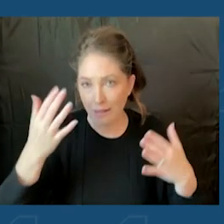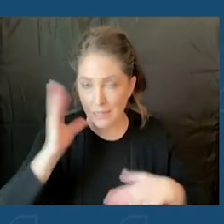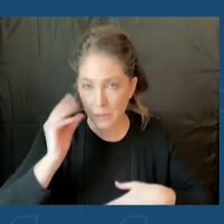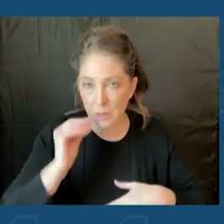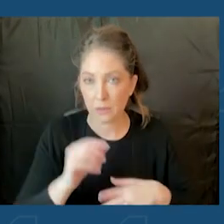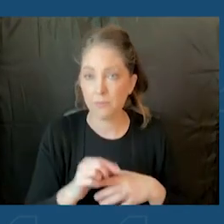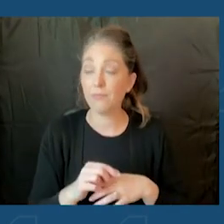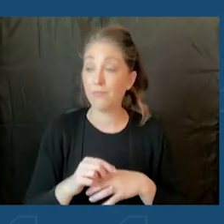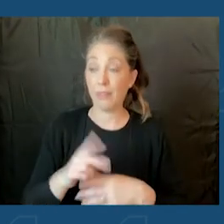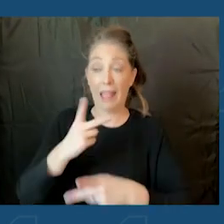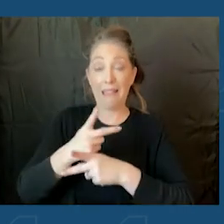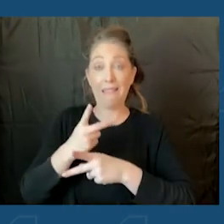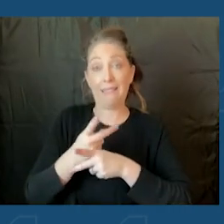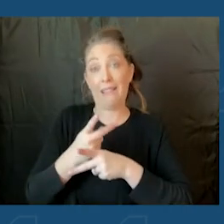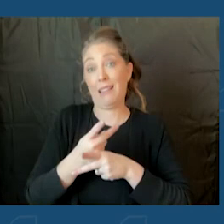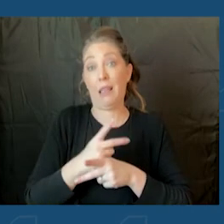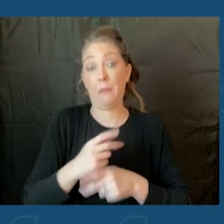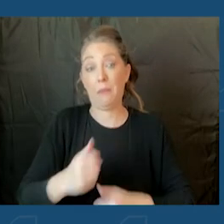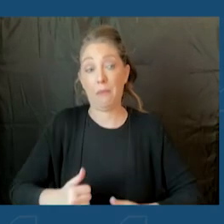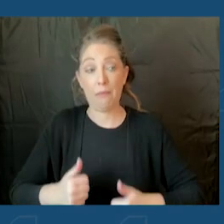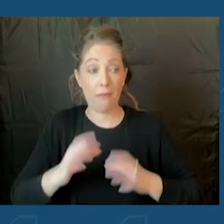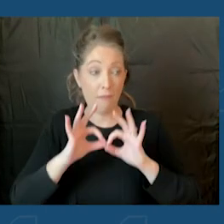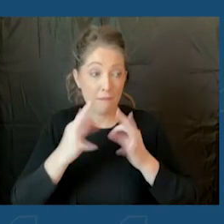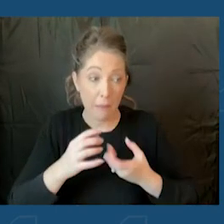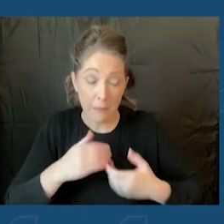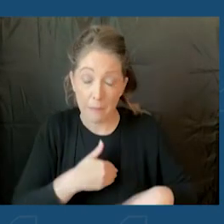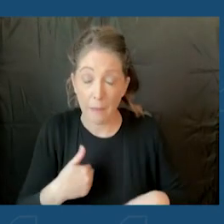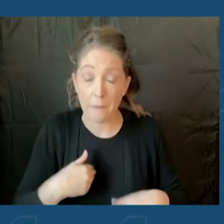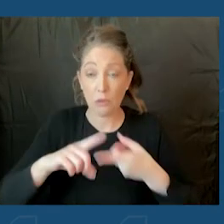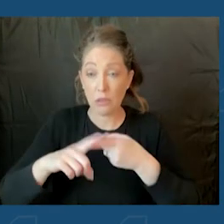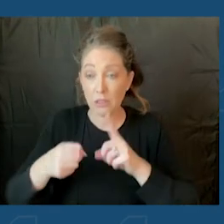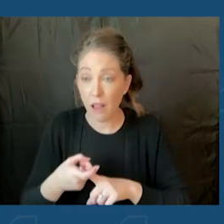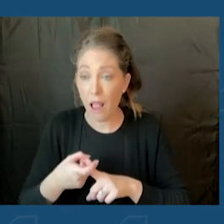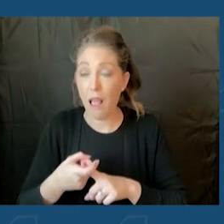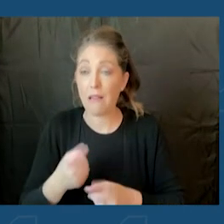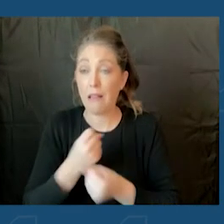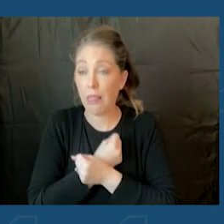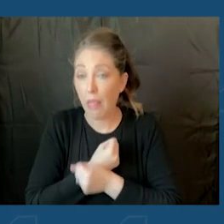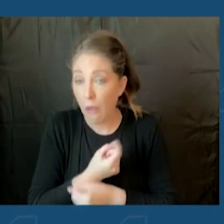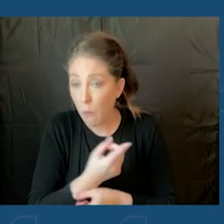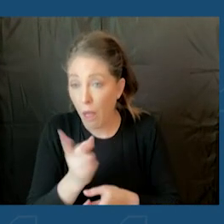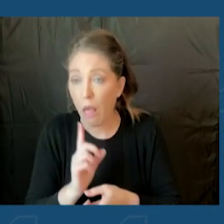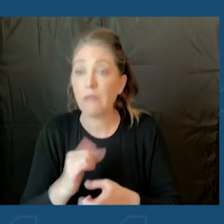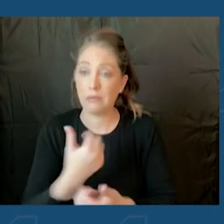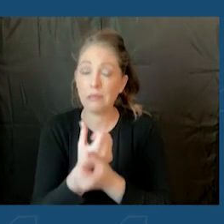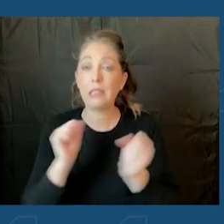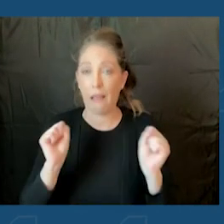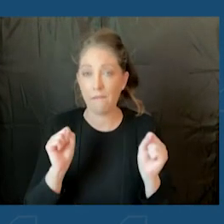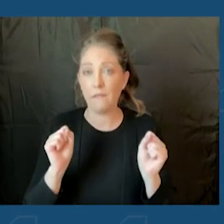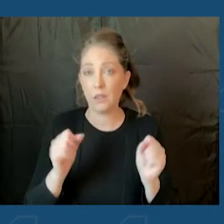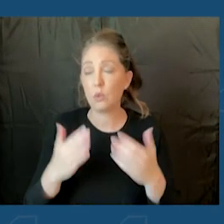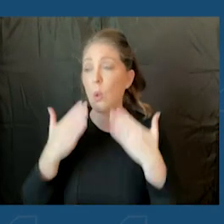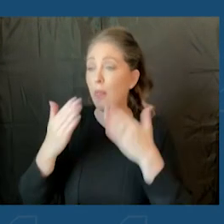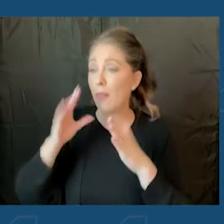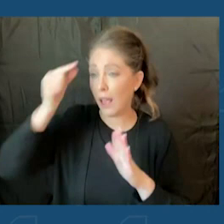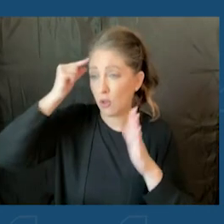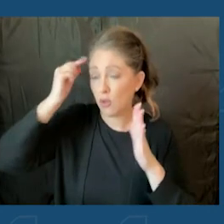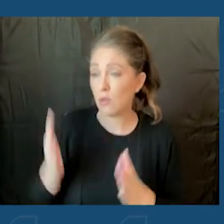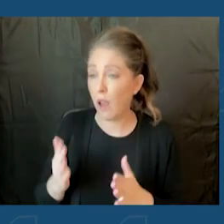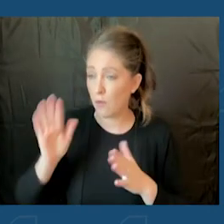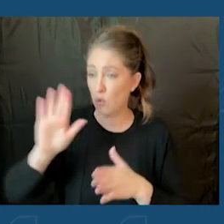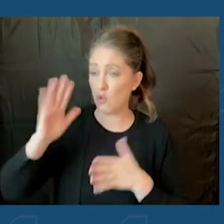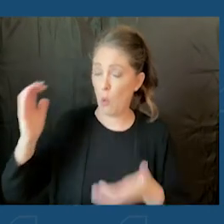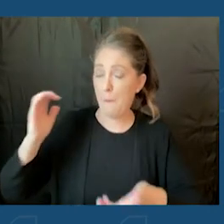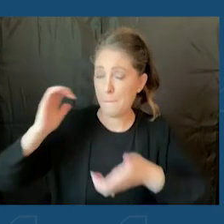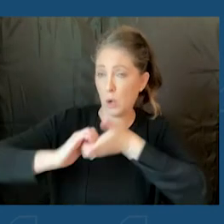and protects communities across New York State. We're grateful to Governor Hochul for the continued partnership with Everytown. And we're